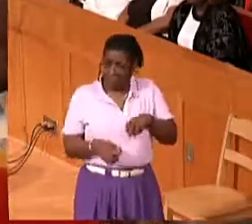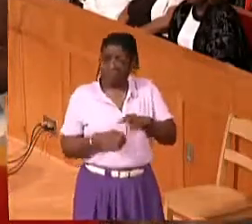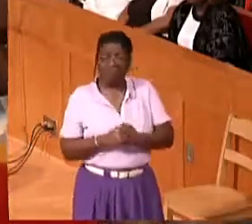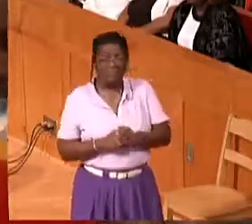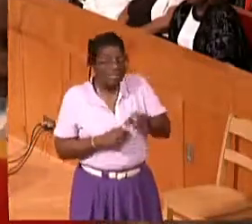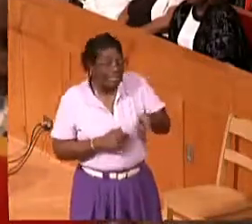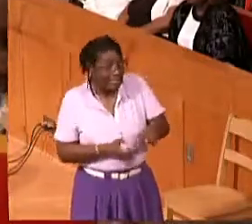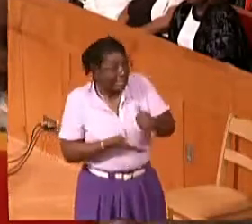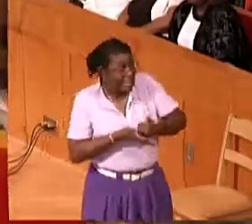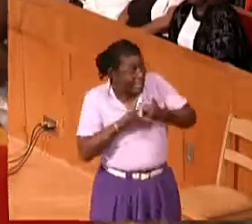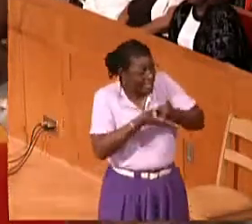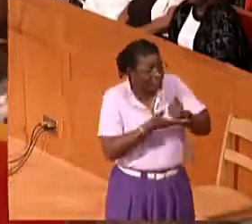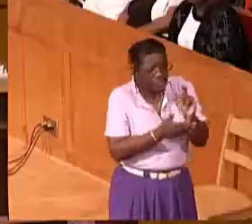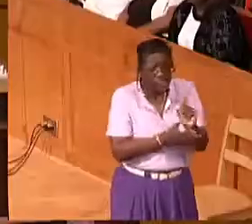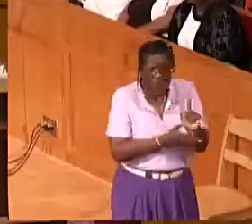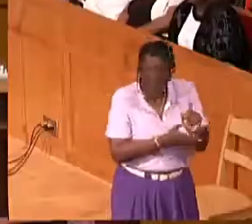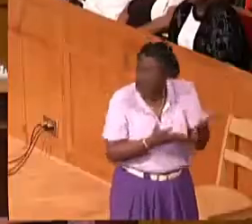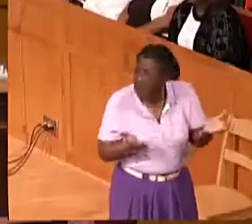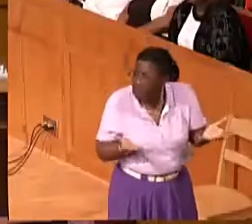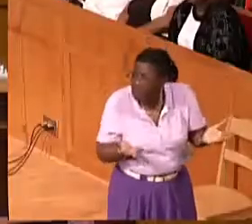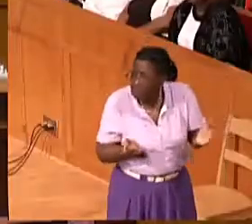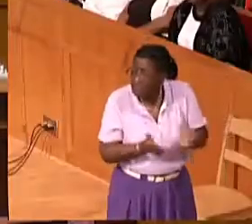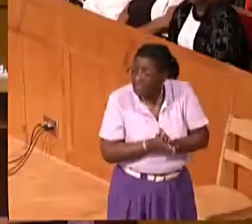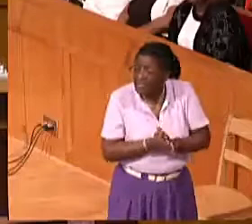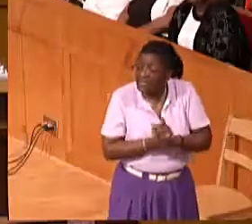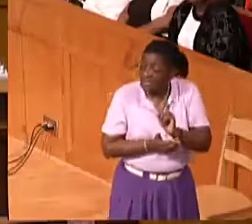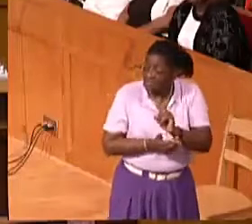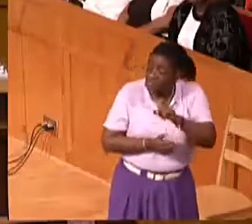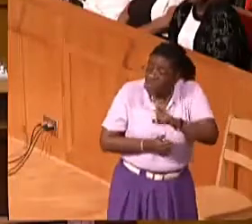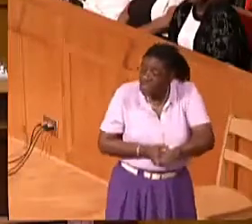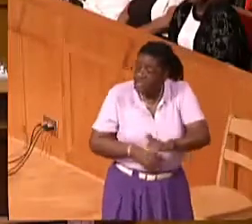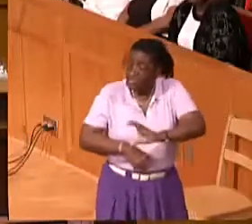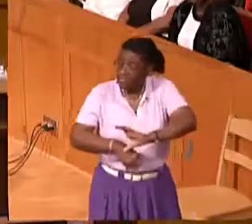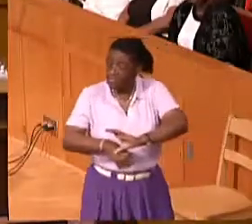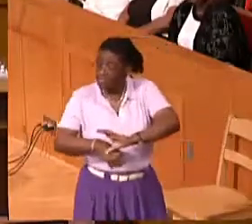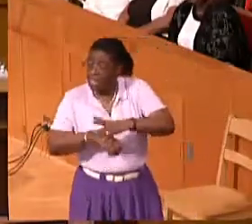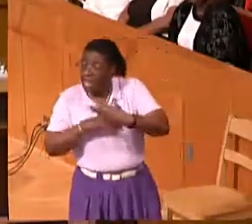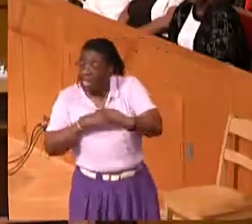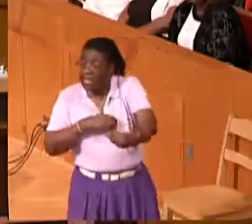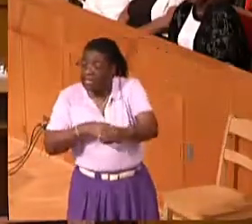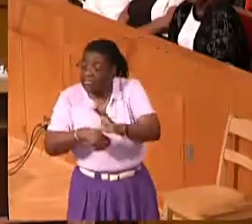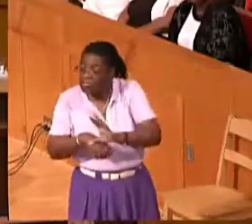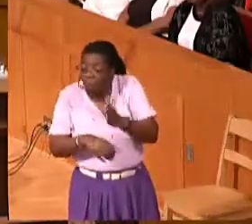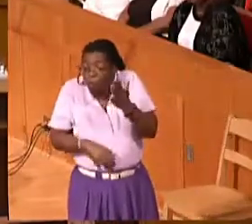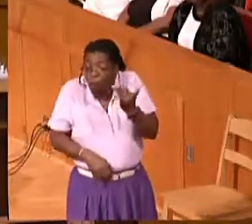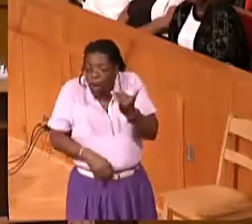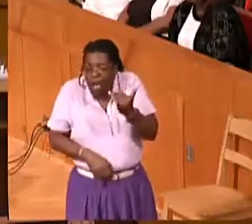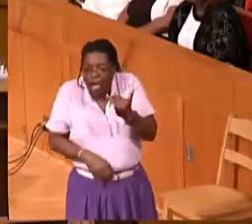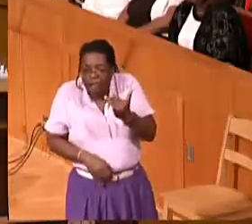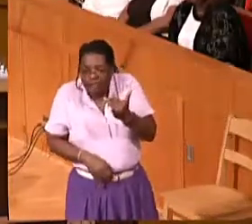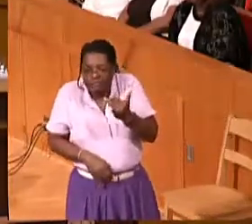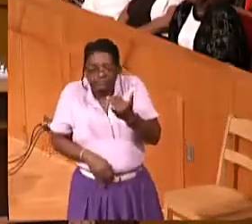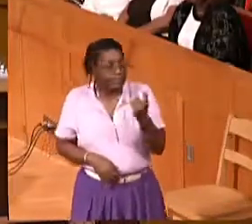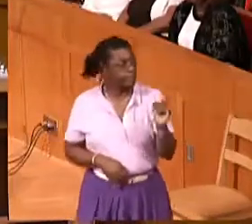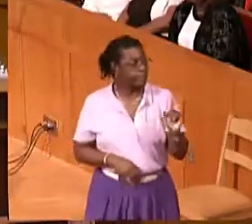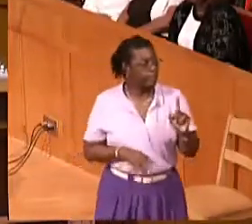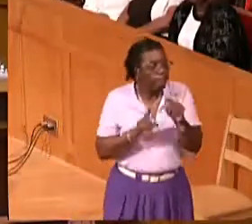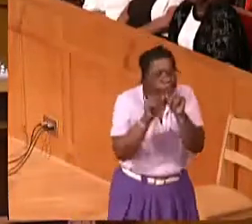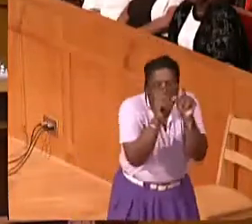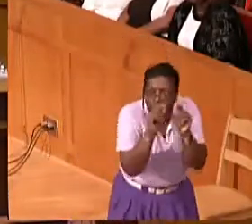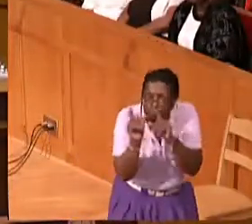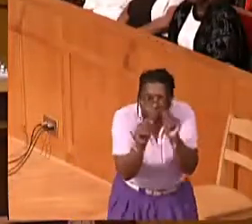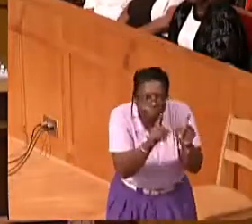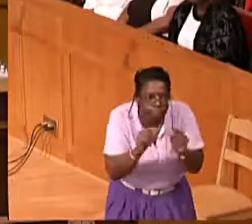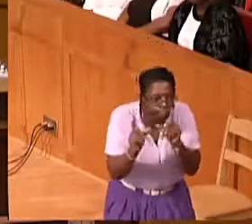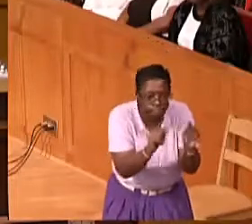help somebody in here, because somebody's going to lead a church because somebody said something bad about her. Come on, help me if you